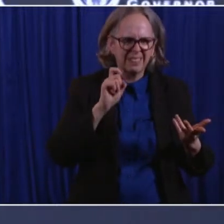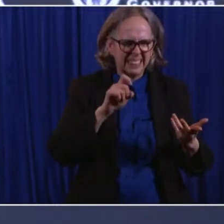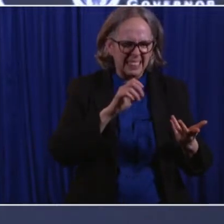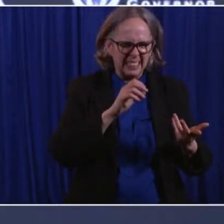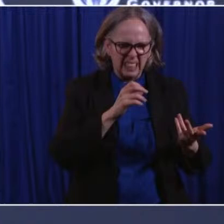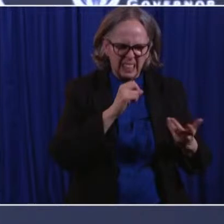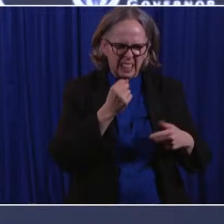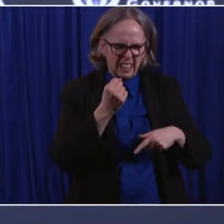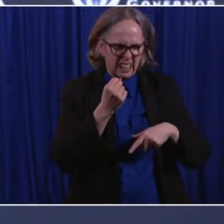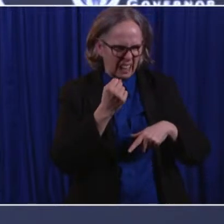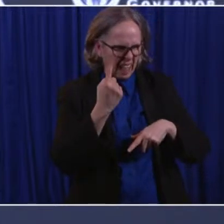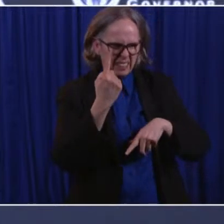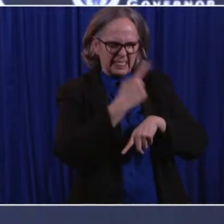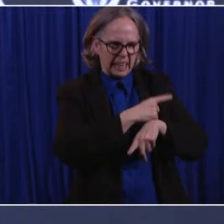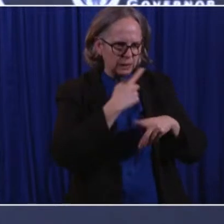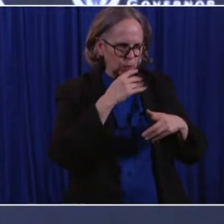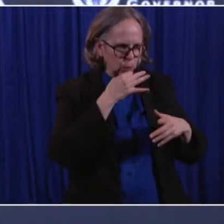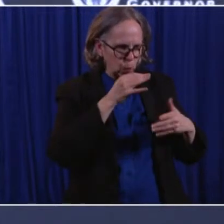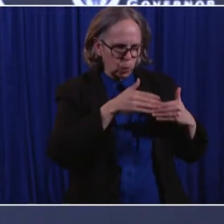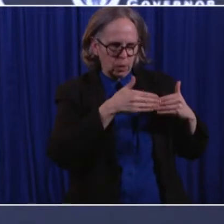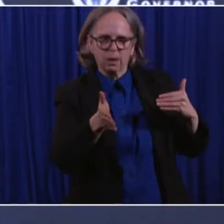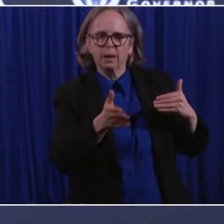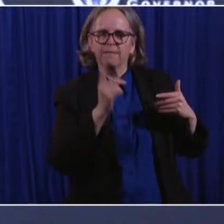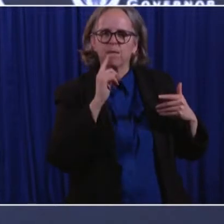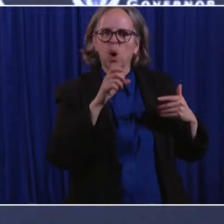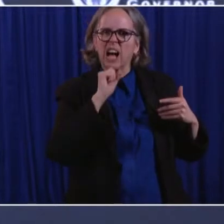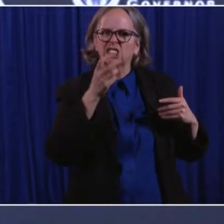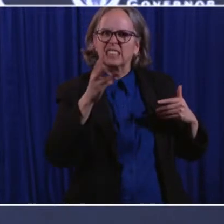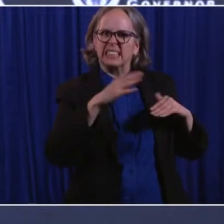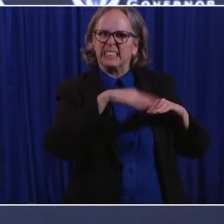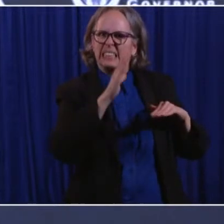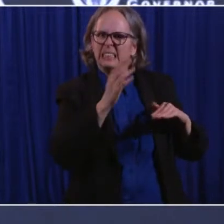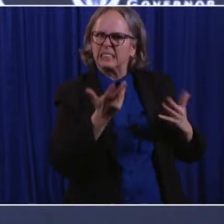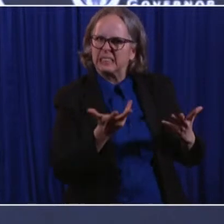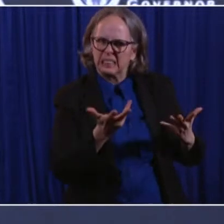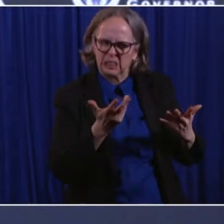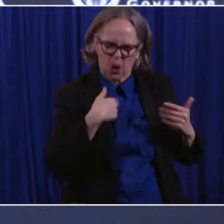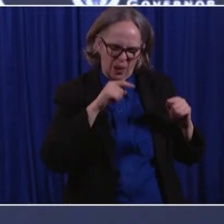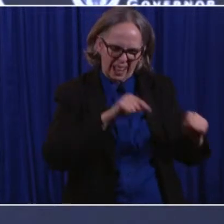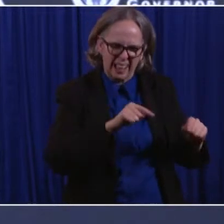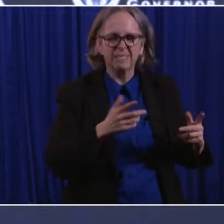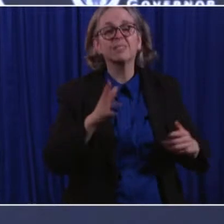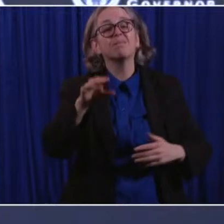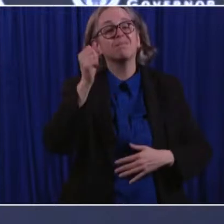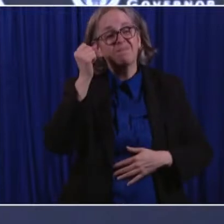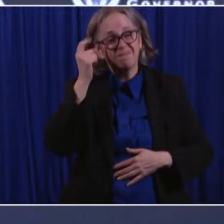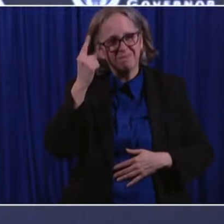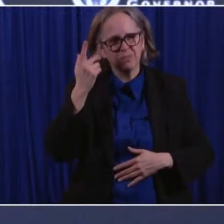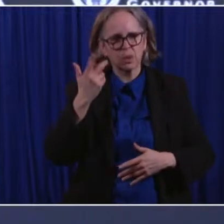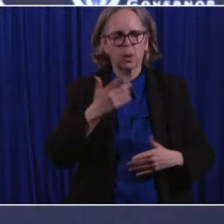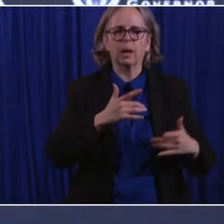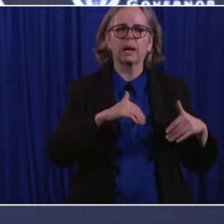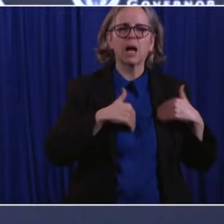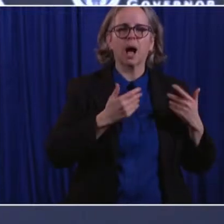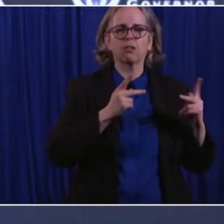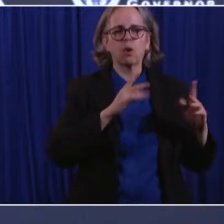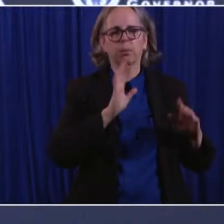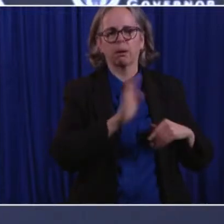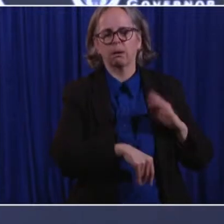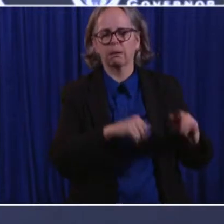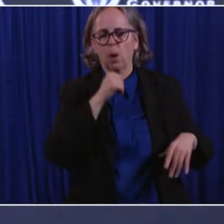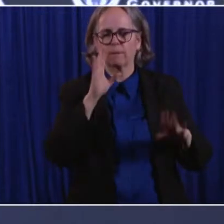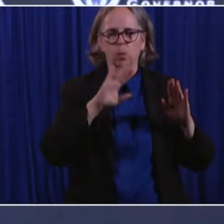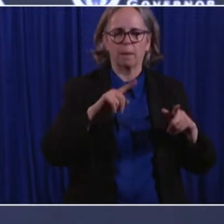been the group that has worried the least. They've kind of followed the science and followed the data and